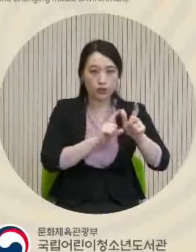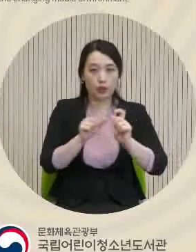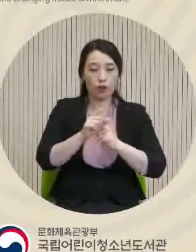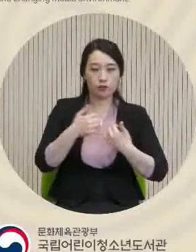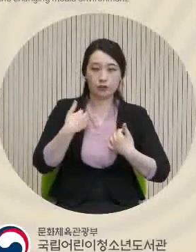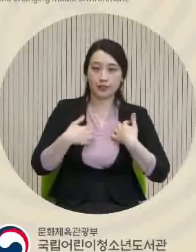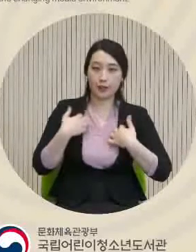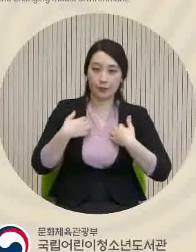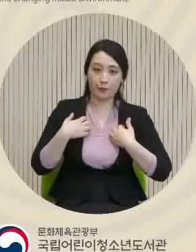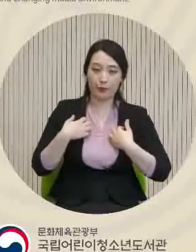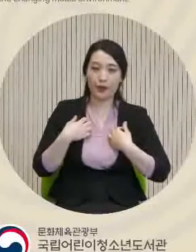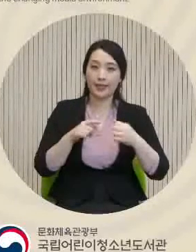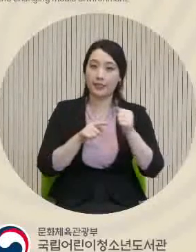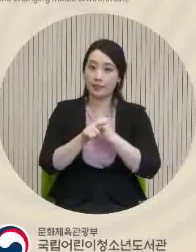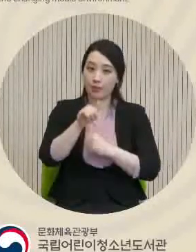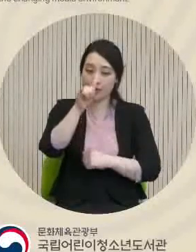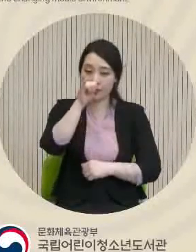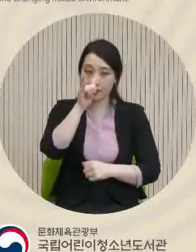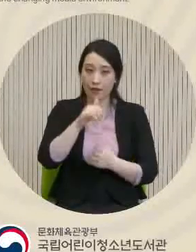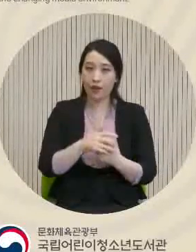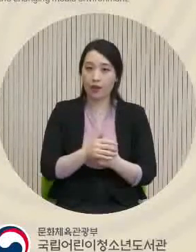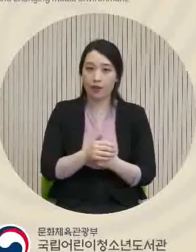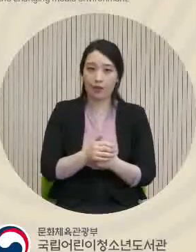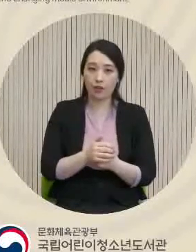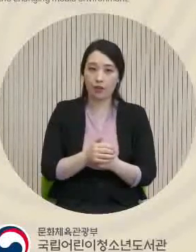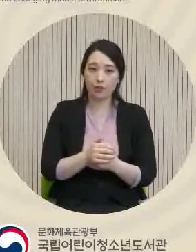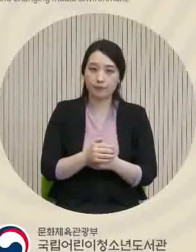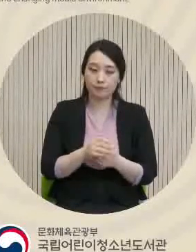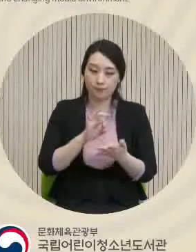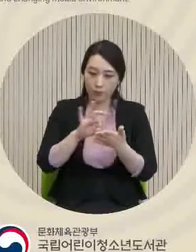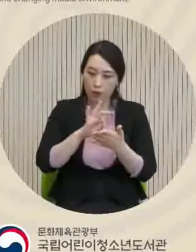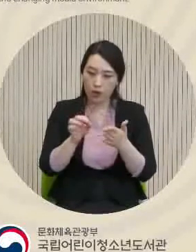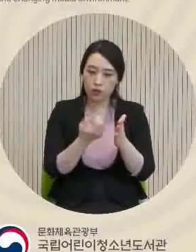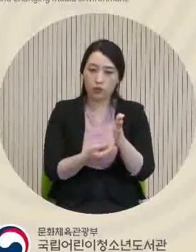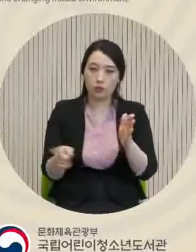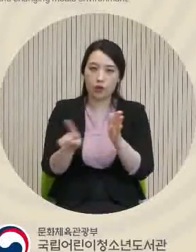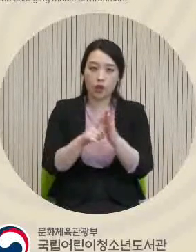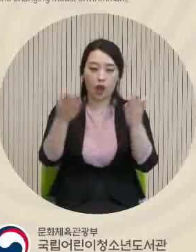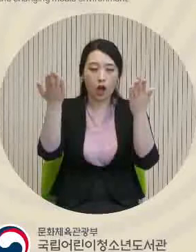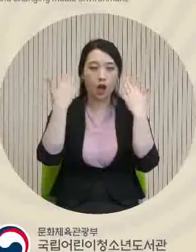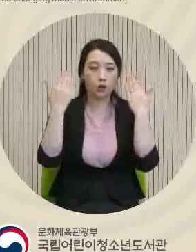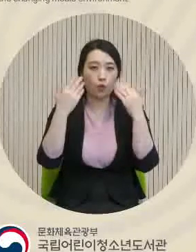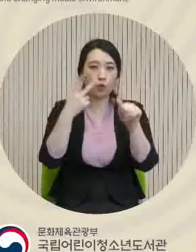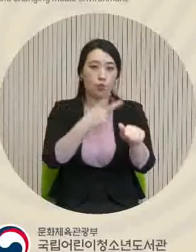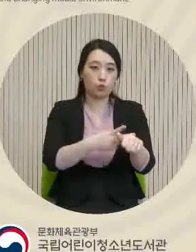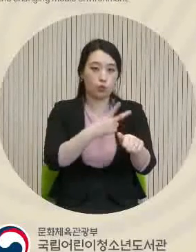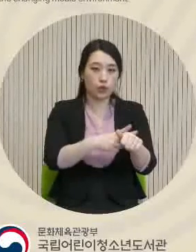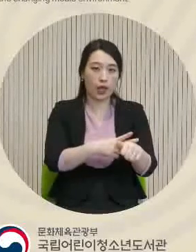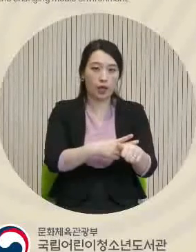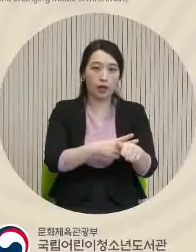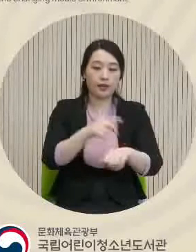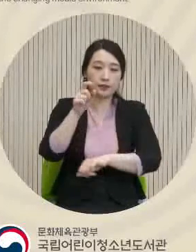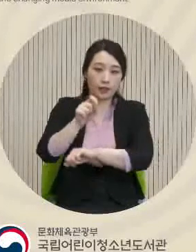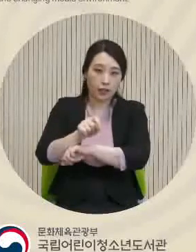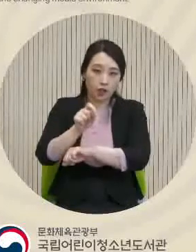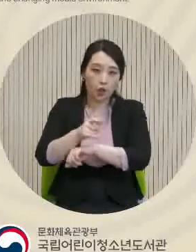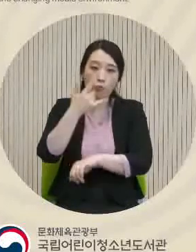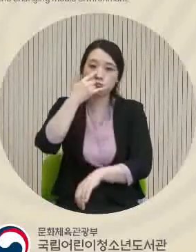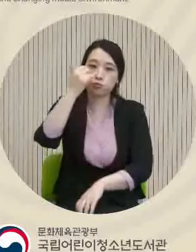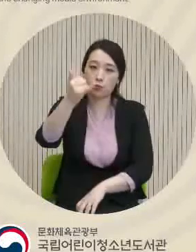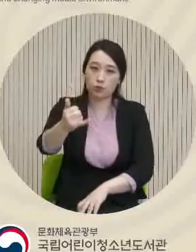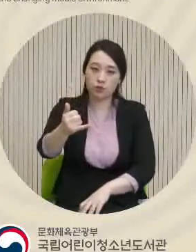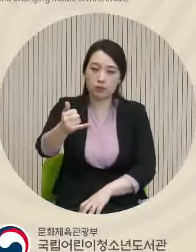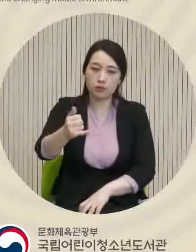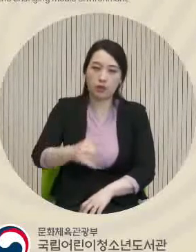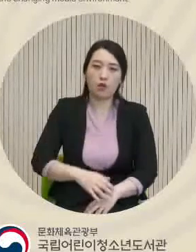How can we make children enjoy reading and find it meaningful and accessible? How do schools,